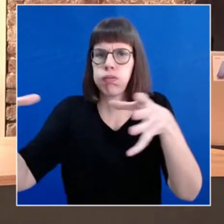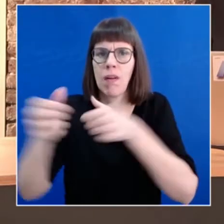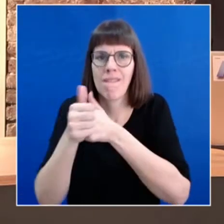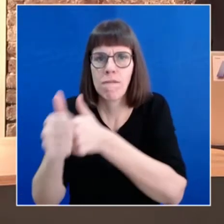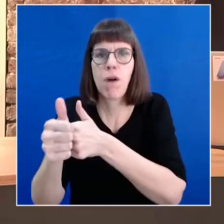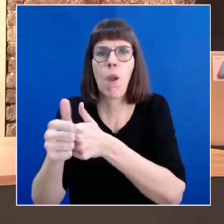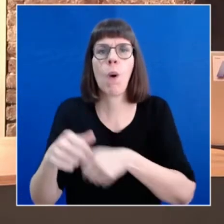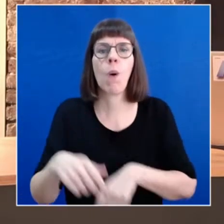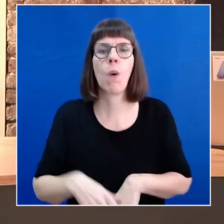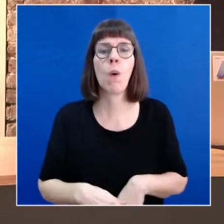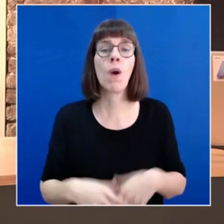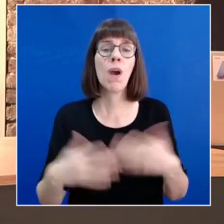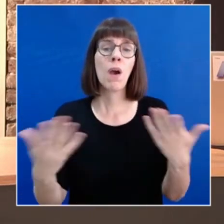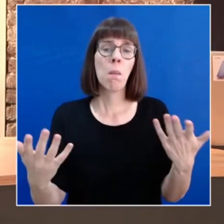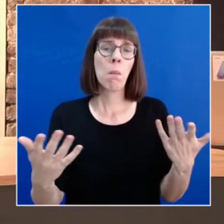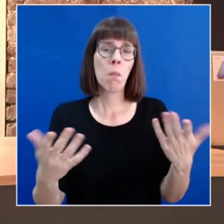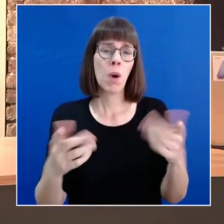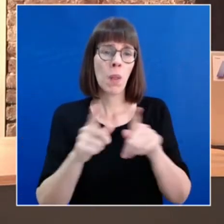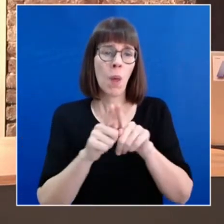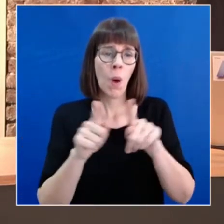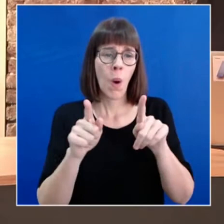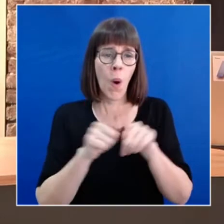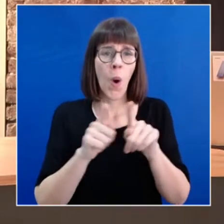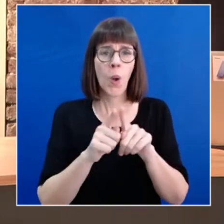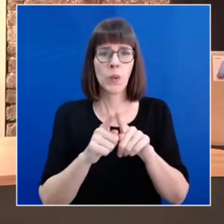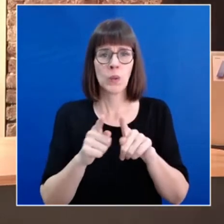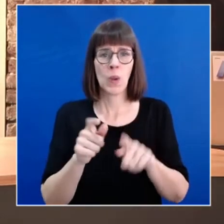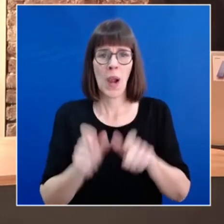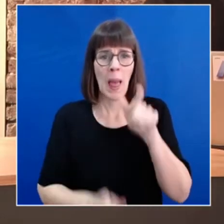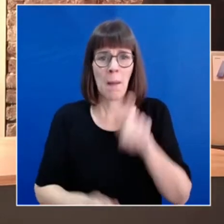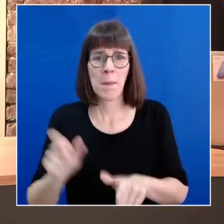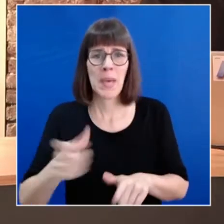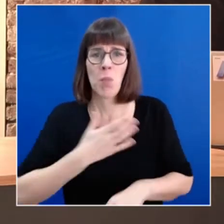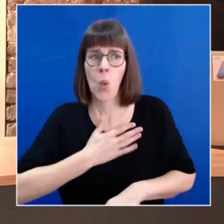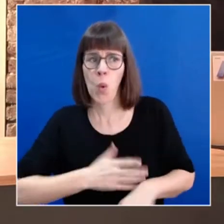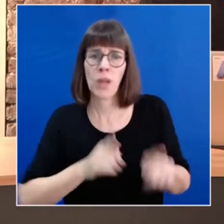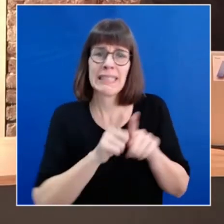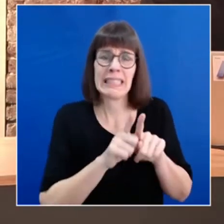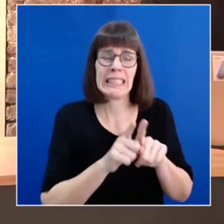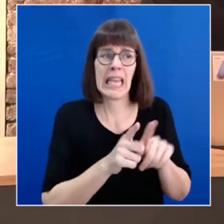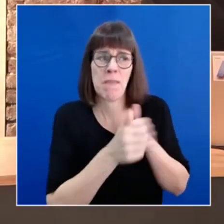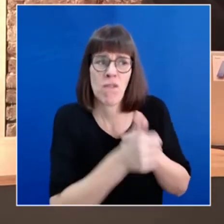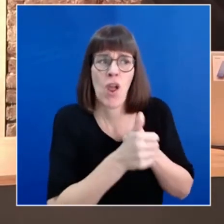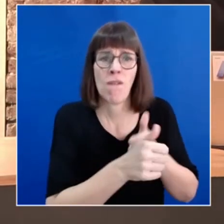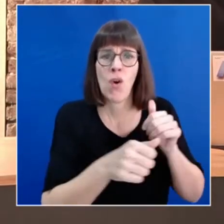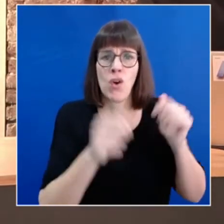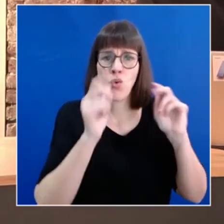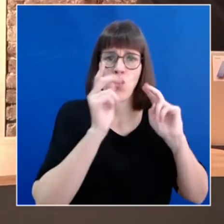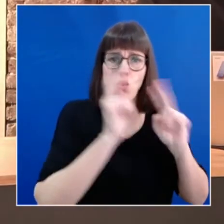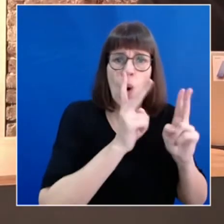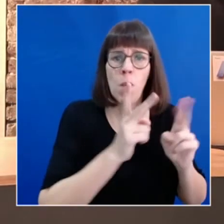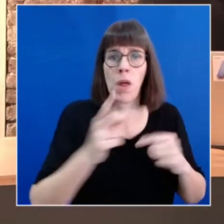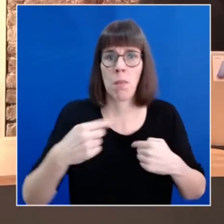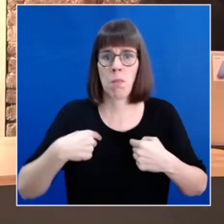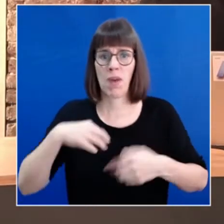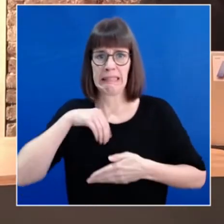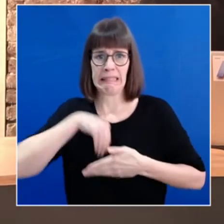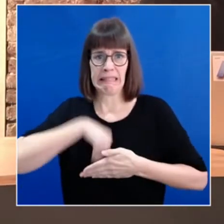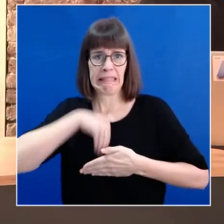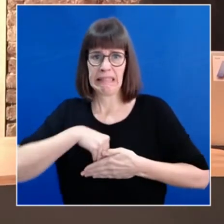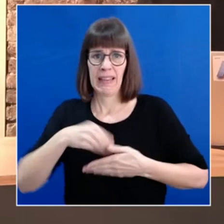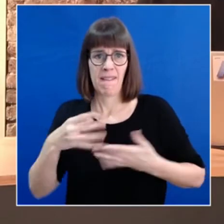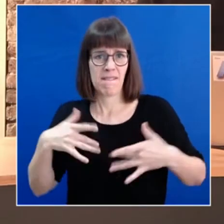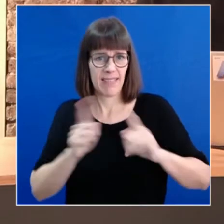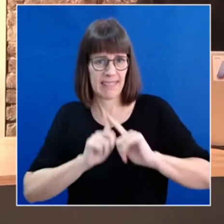also all the people who fake live as they are on the living normal, but so hide a lot so they are not. And then, of